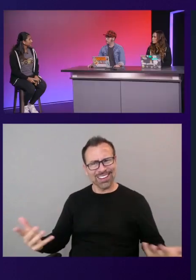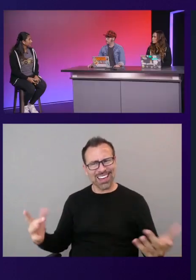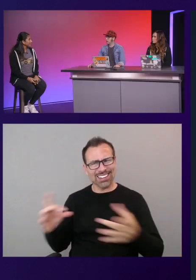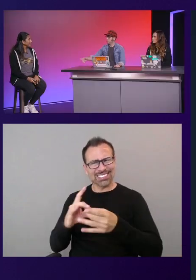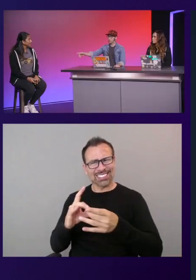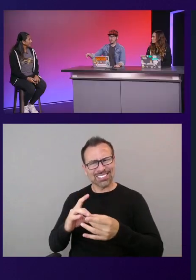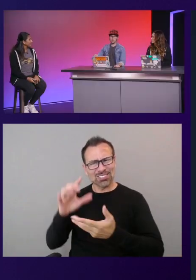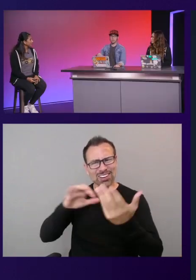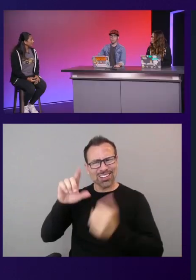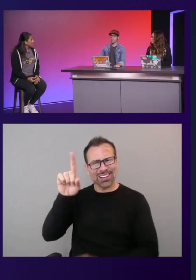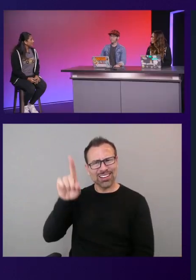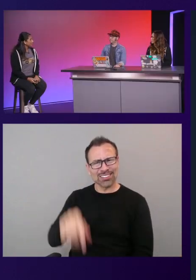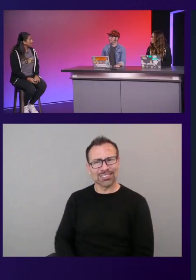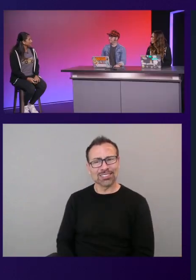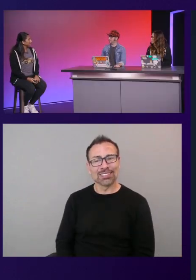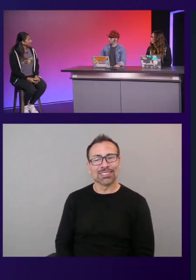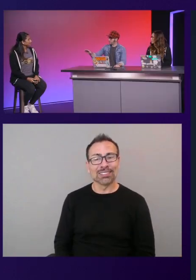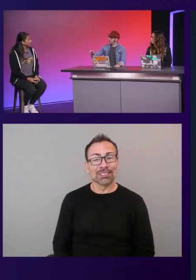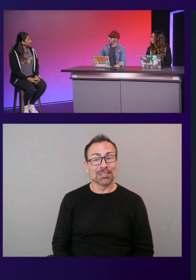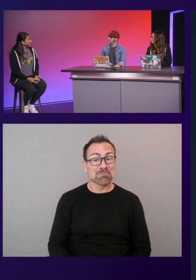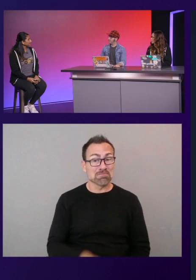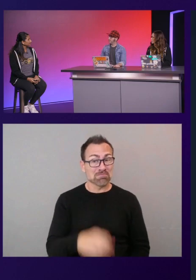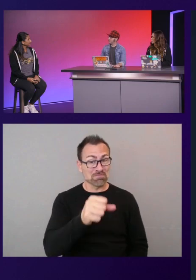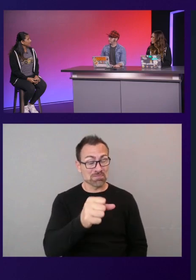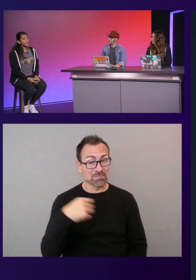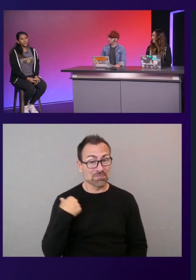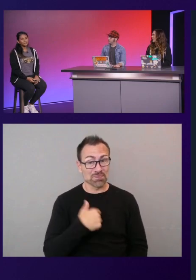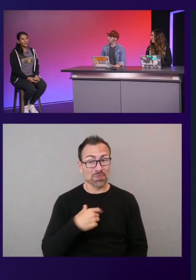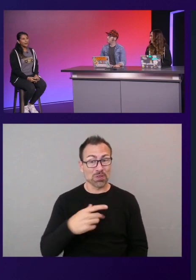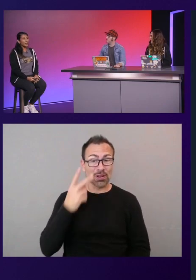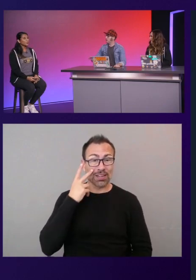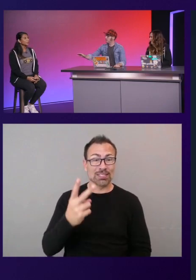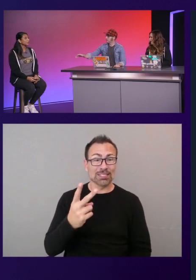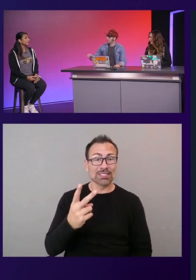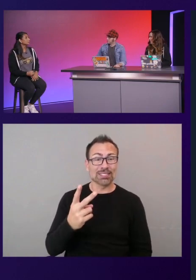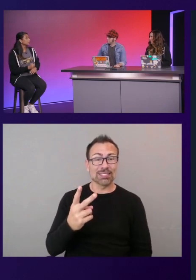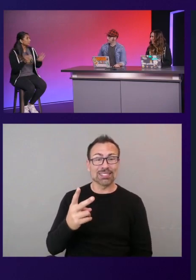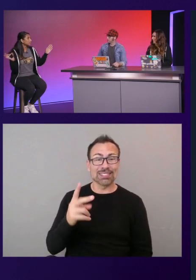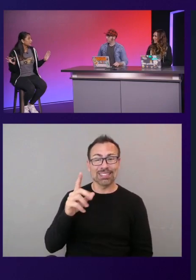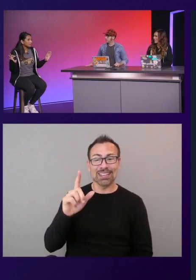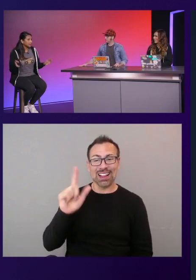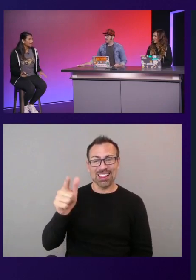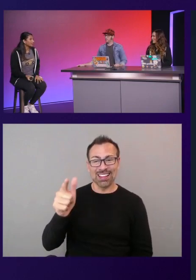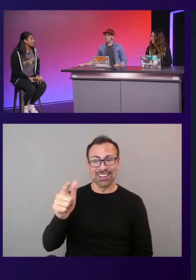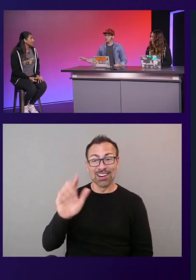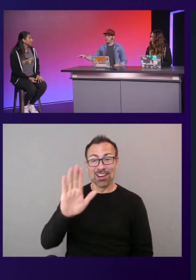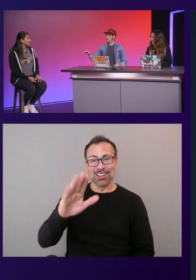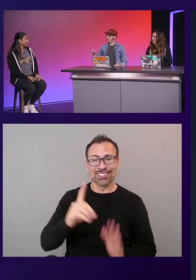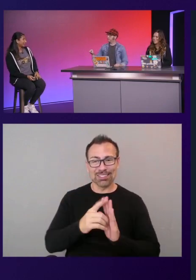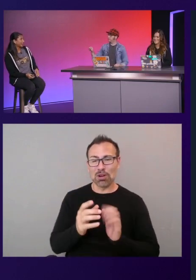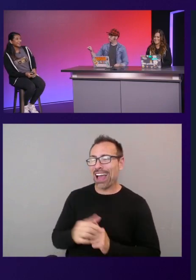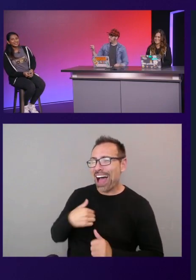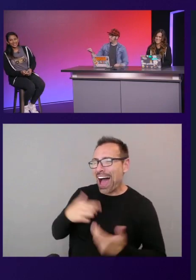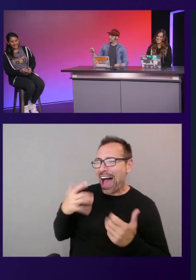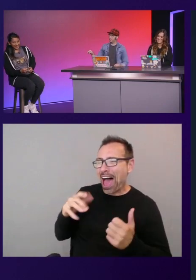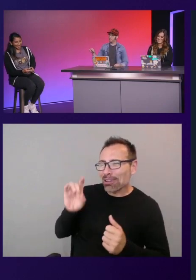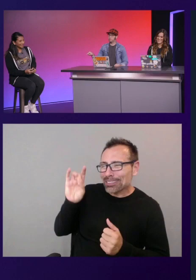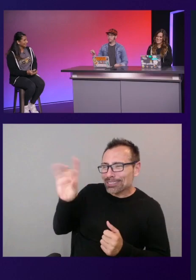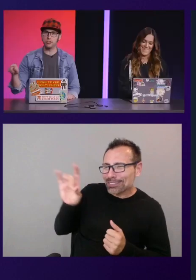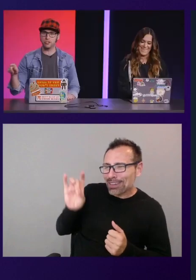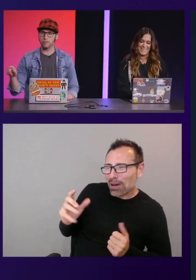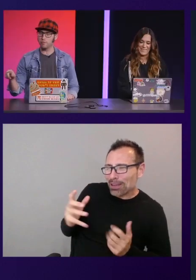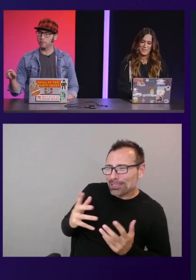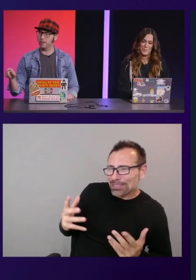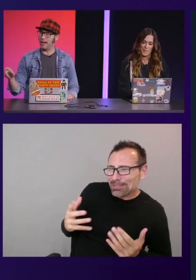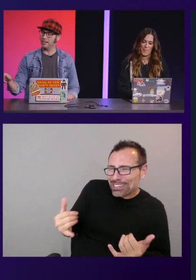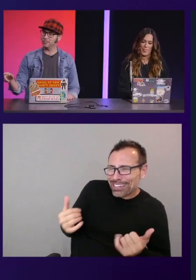Yeah. I think we're going to see. We'll ask you later from your demo. I won't give up too many goodies right now. Yeah, from your demo. Let's